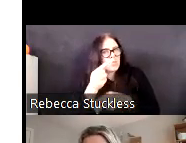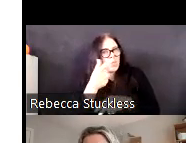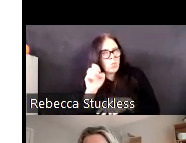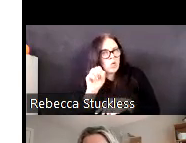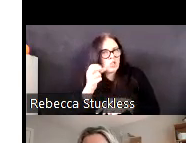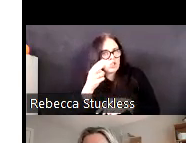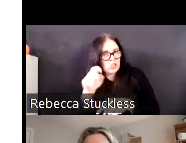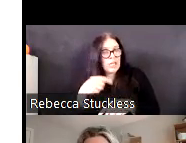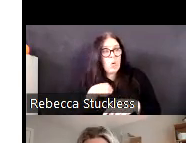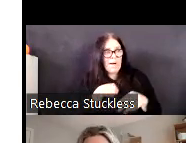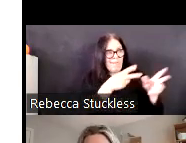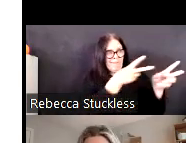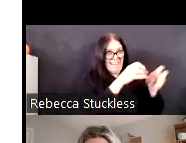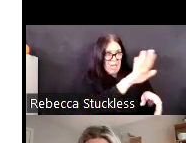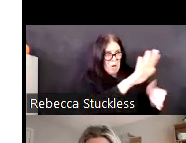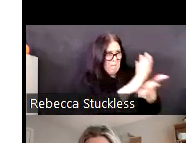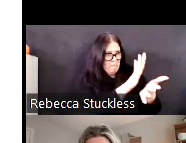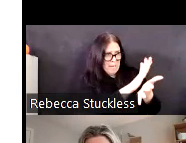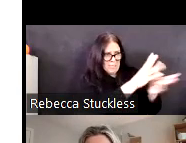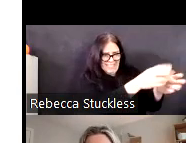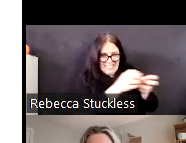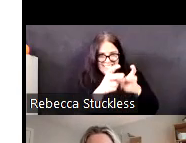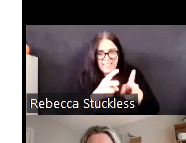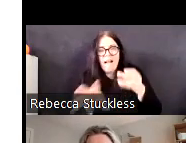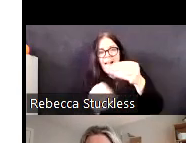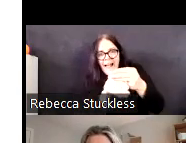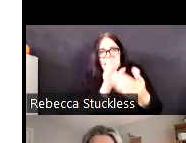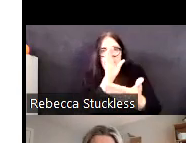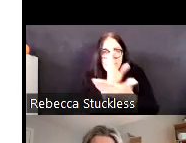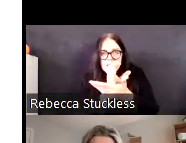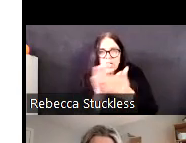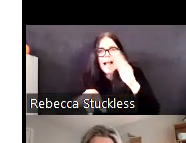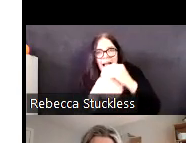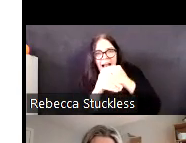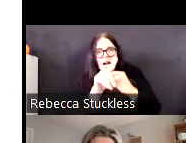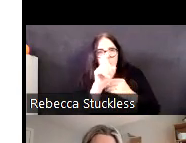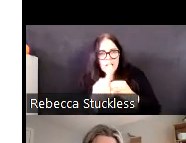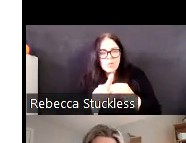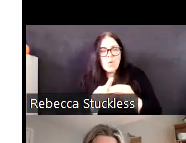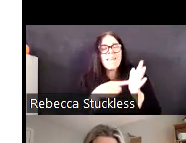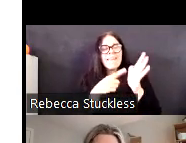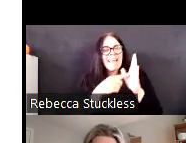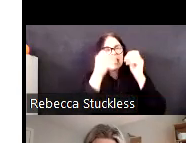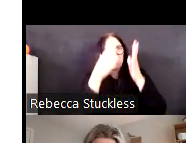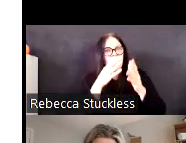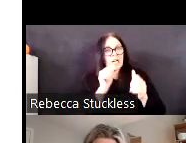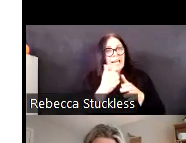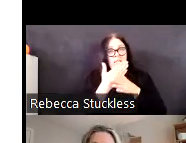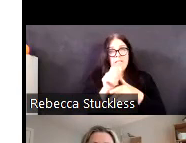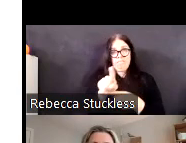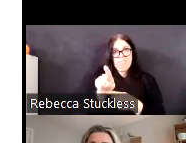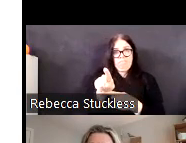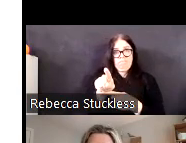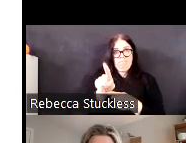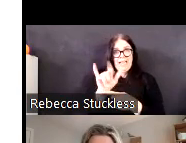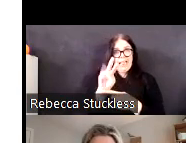recreated the forms, added the pictures, added the questions, and set it up so that instructors can share the link with the learner.